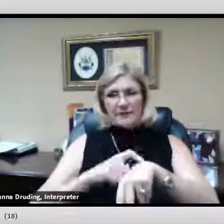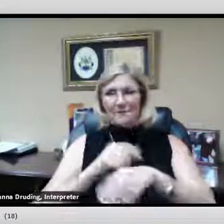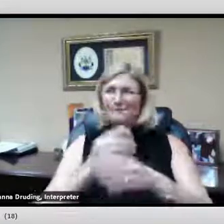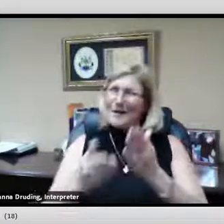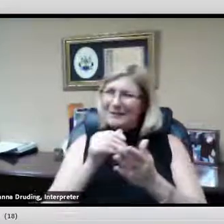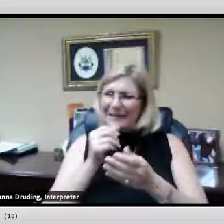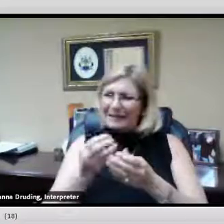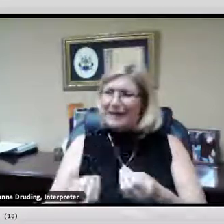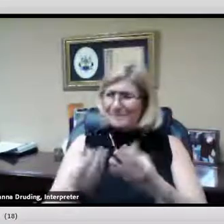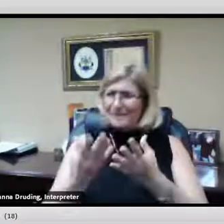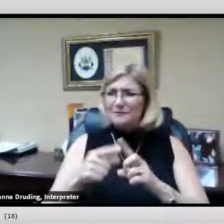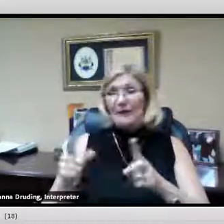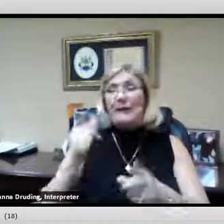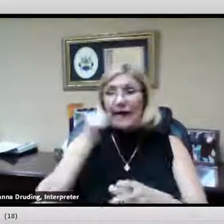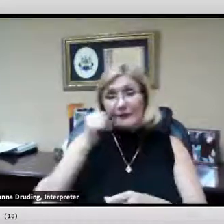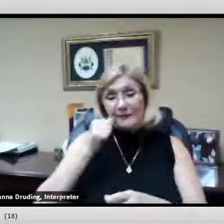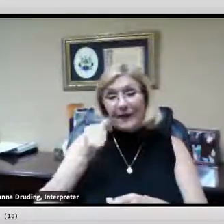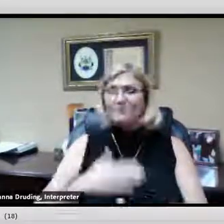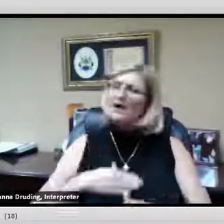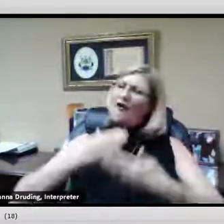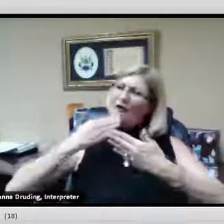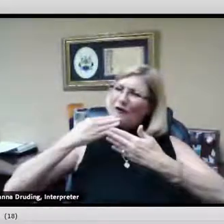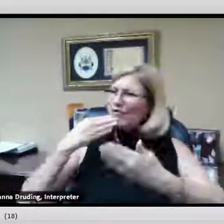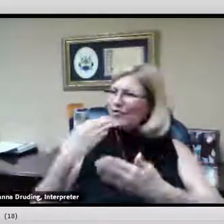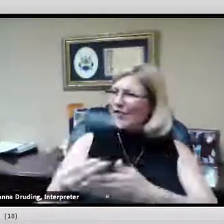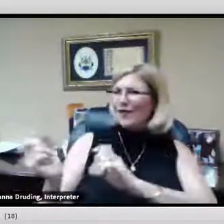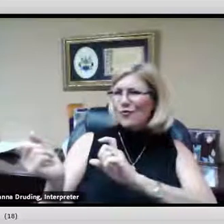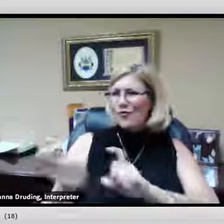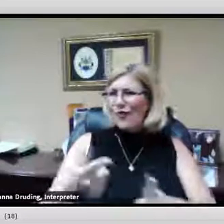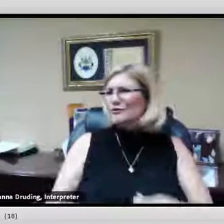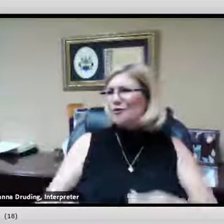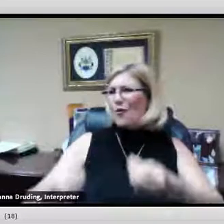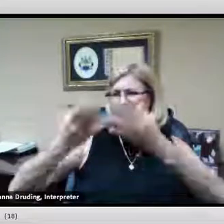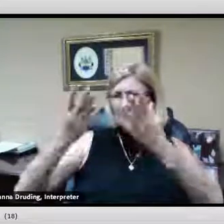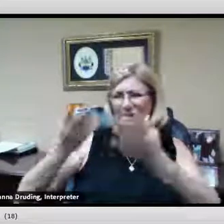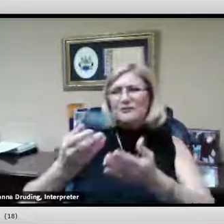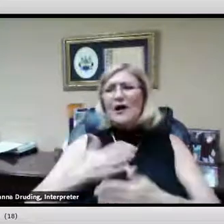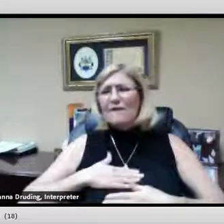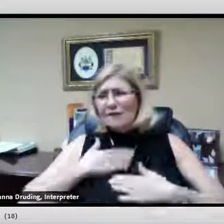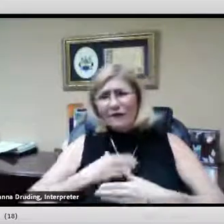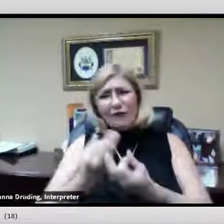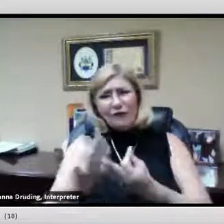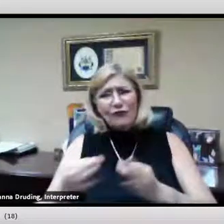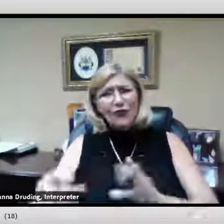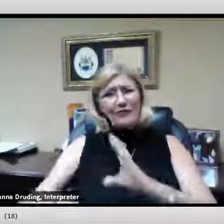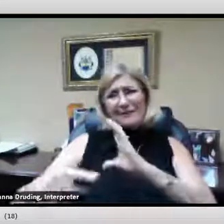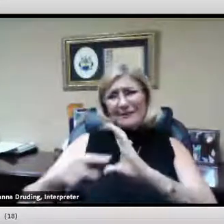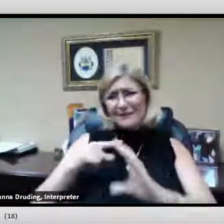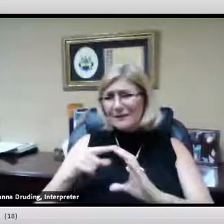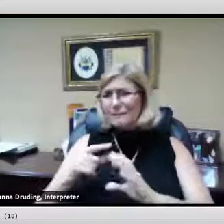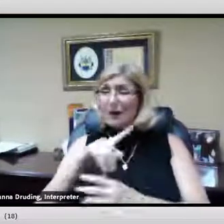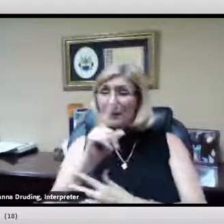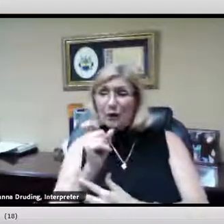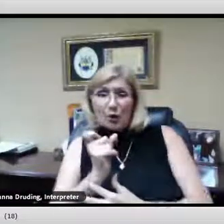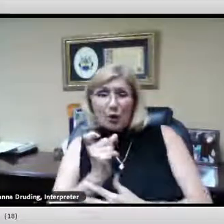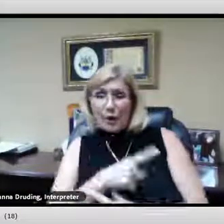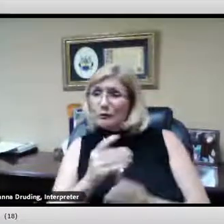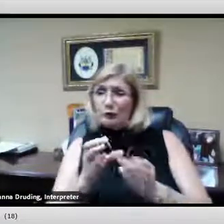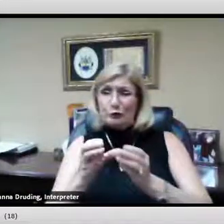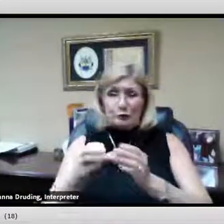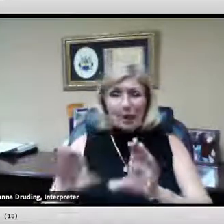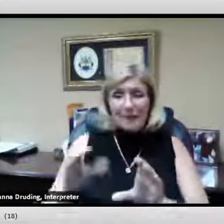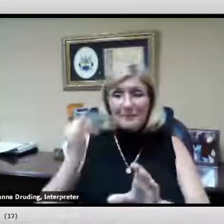much, but I do it every day. Well, thank you all so very much, and please feel free to email me questions or comments if you have more.